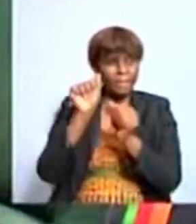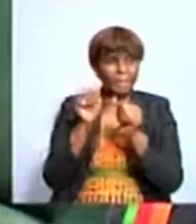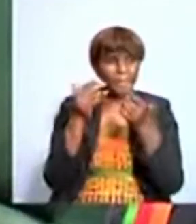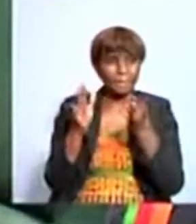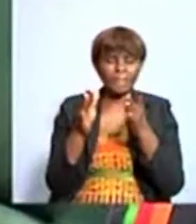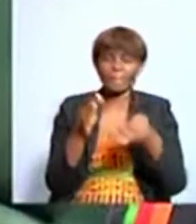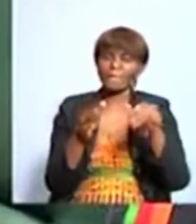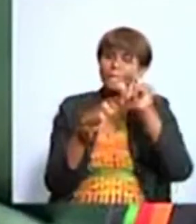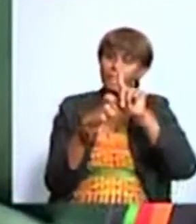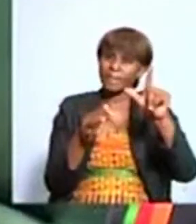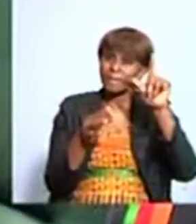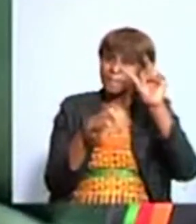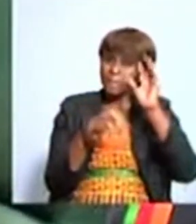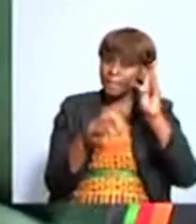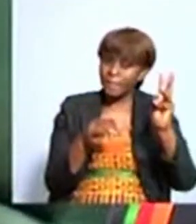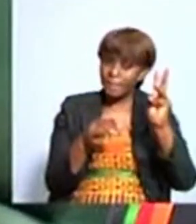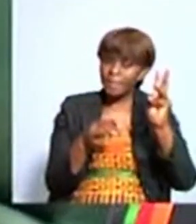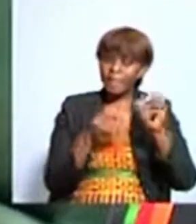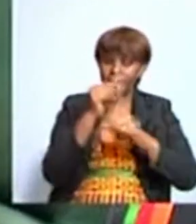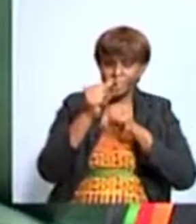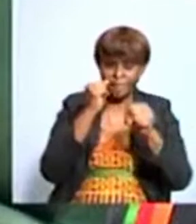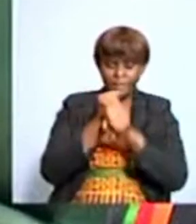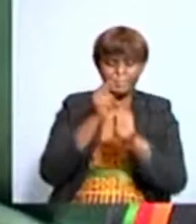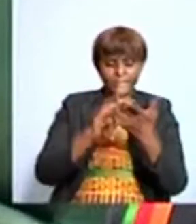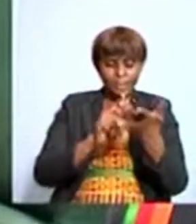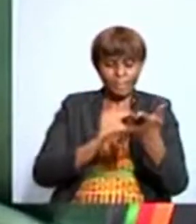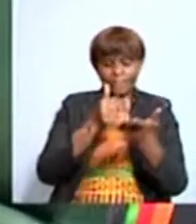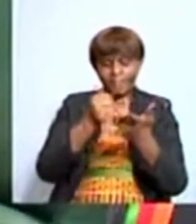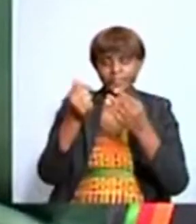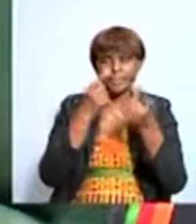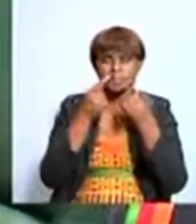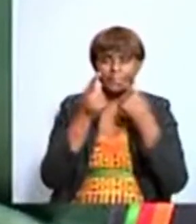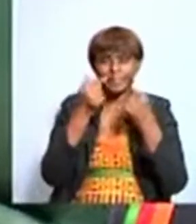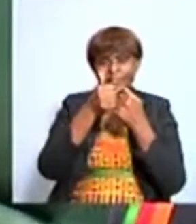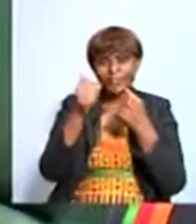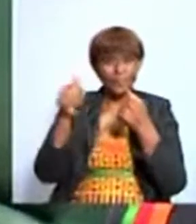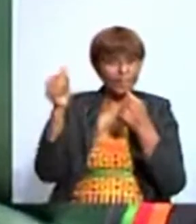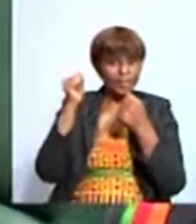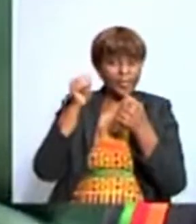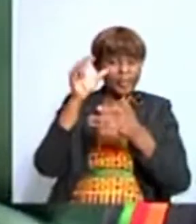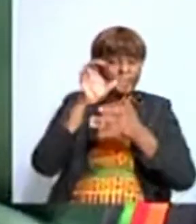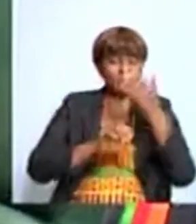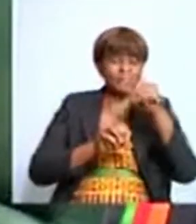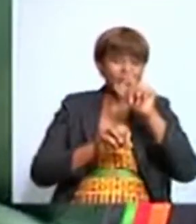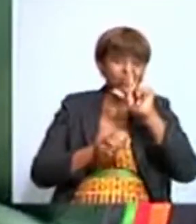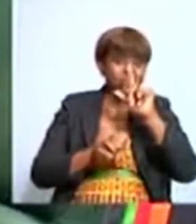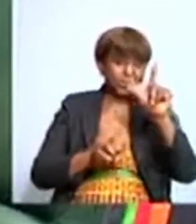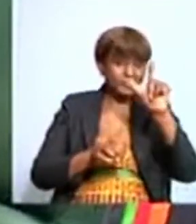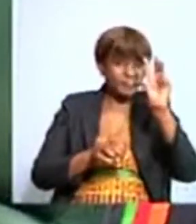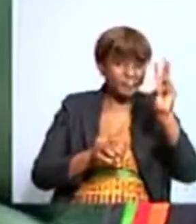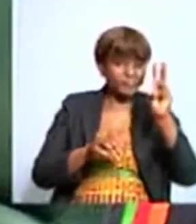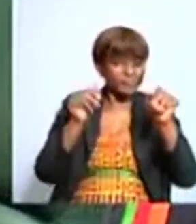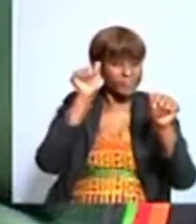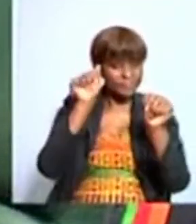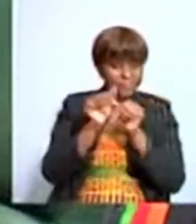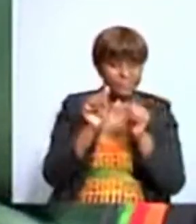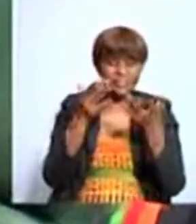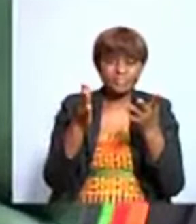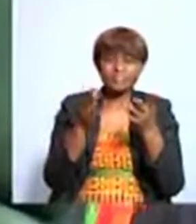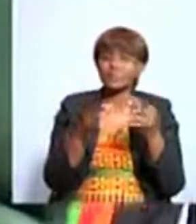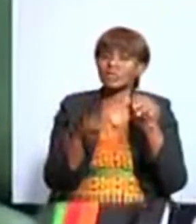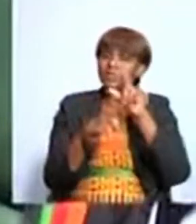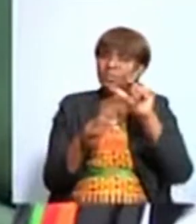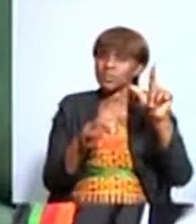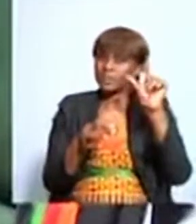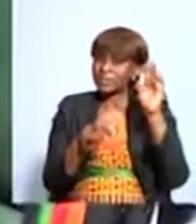Clause 26, annual reports. Any debate? Any objection? Clause 26 is agreed to. Clause